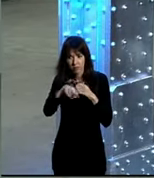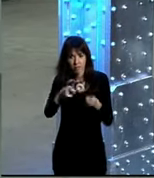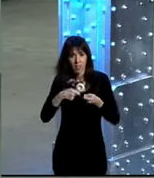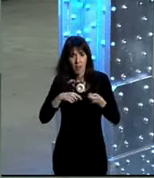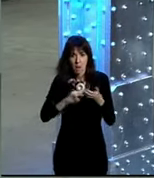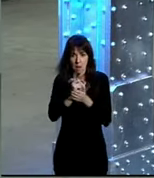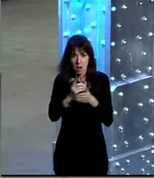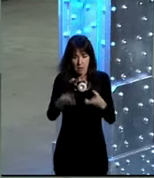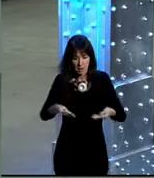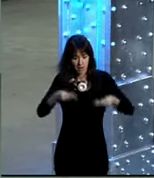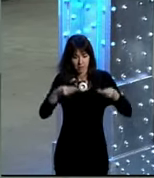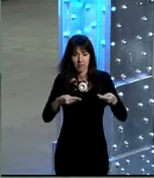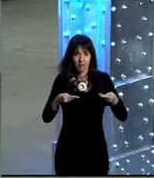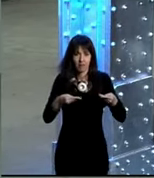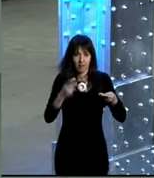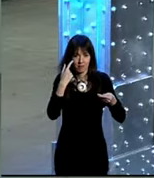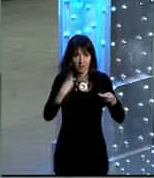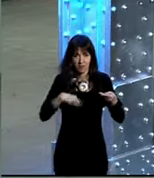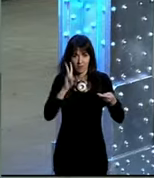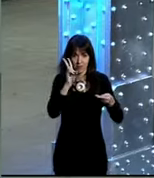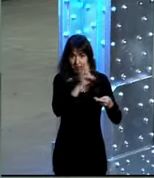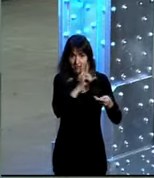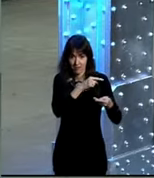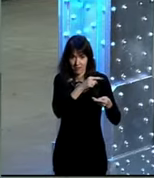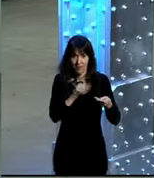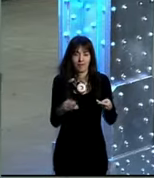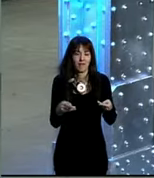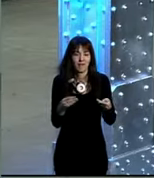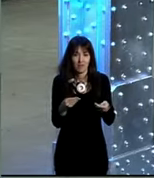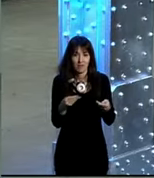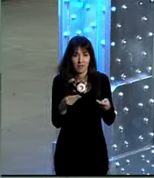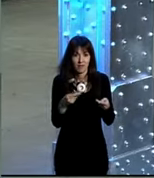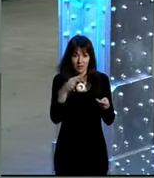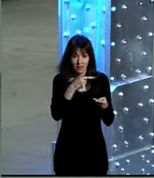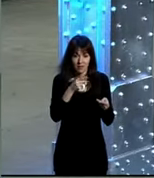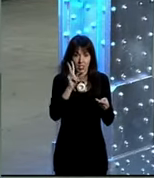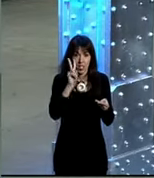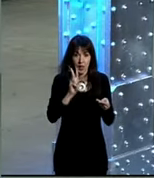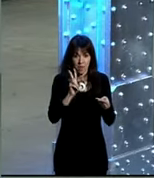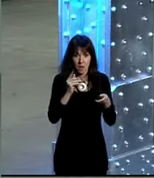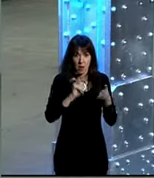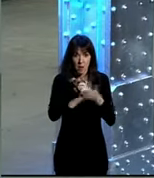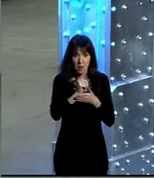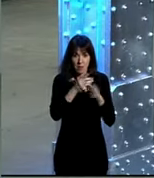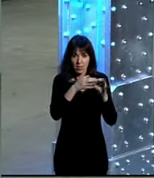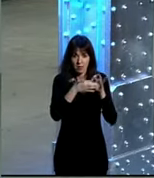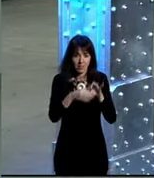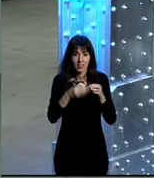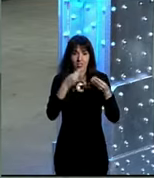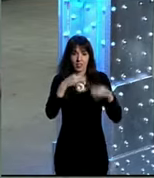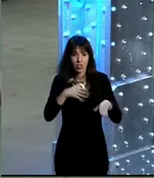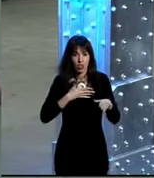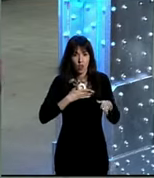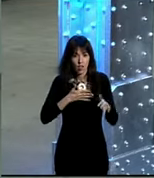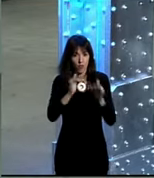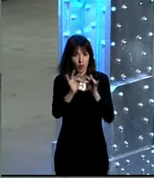that described who was buried in all those graves and told the story of those people. And this